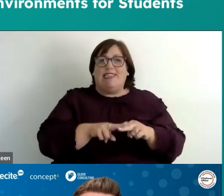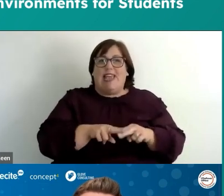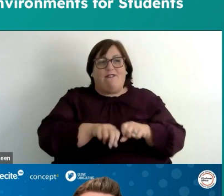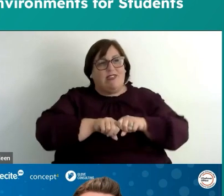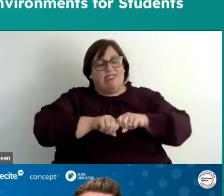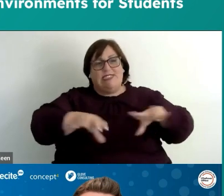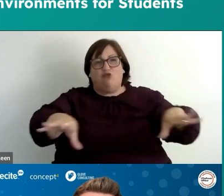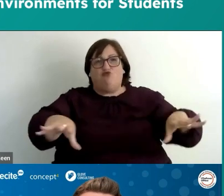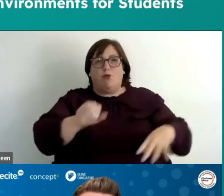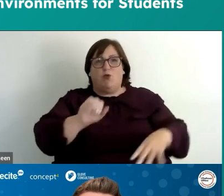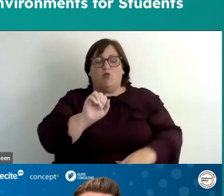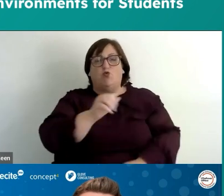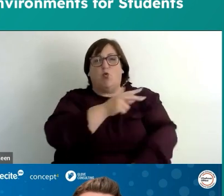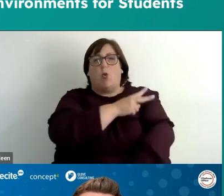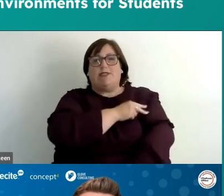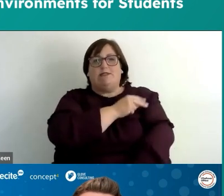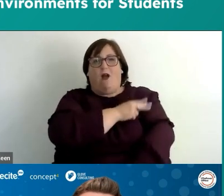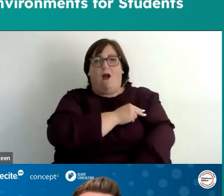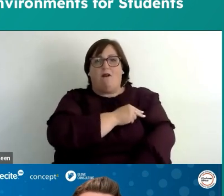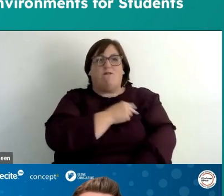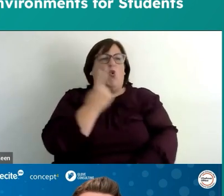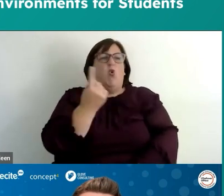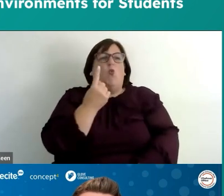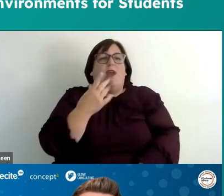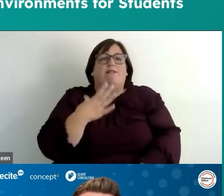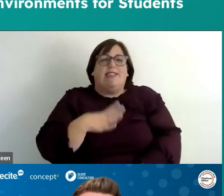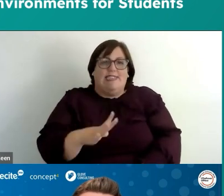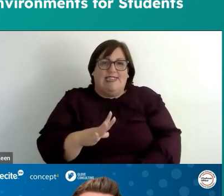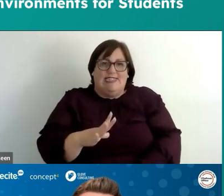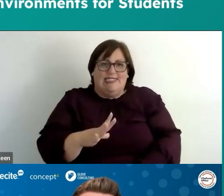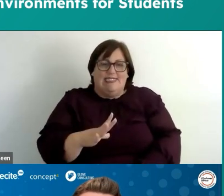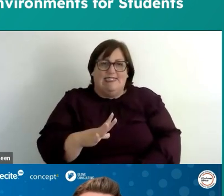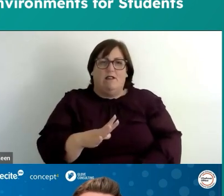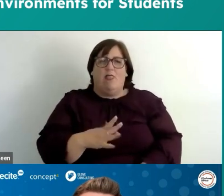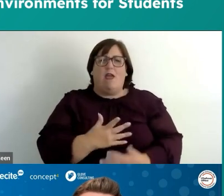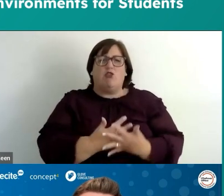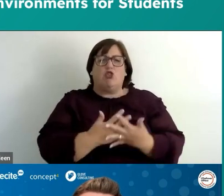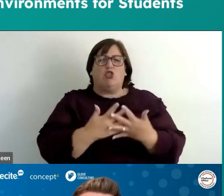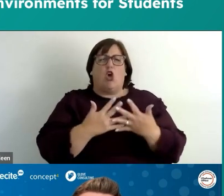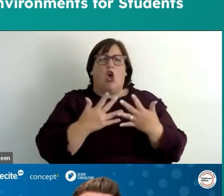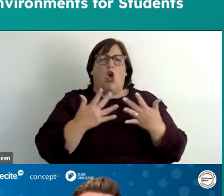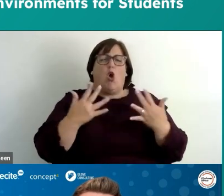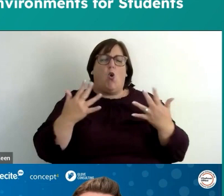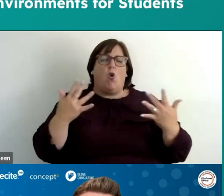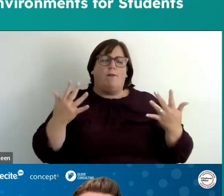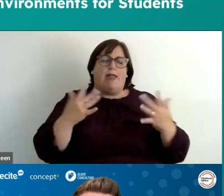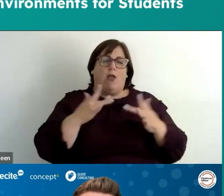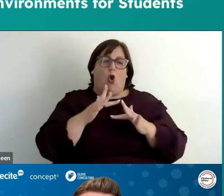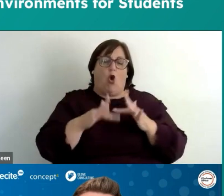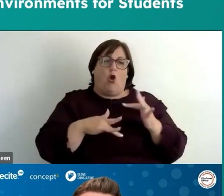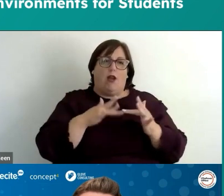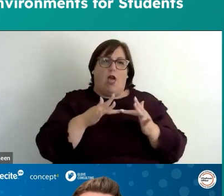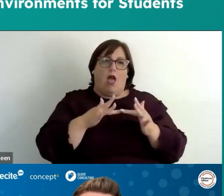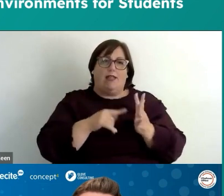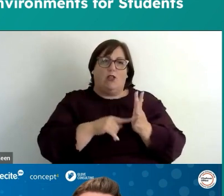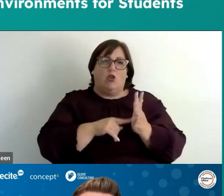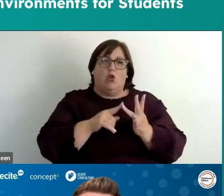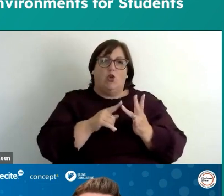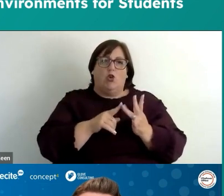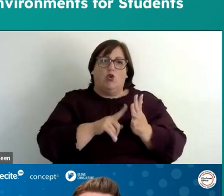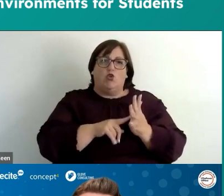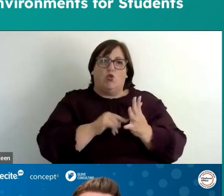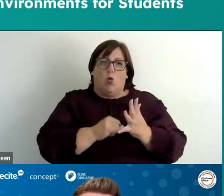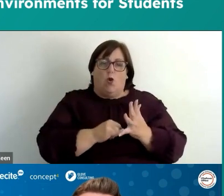it. There are 1,000,001 online tools to allow you to do colour contrast